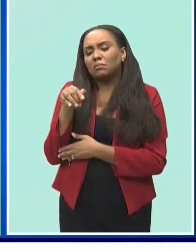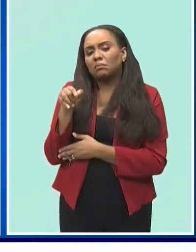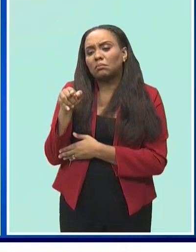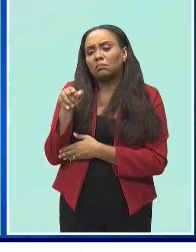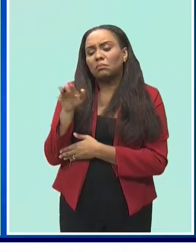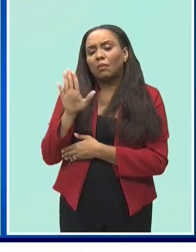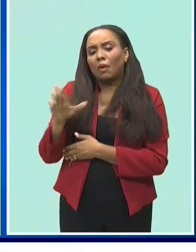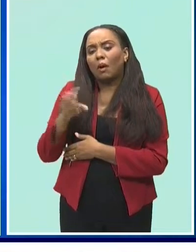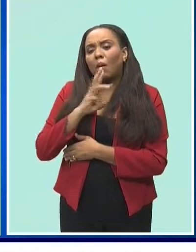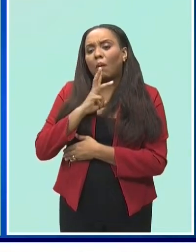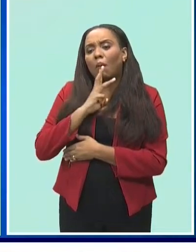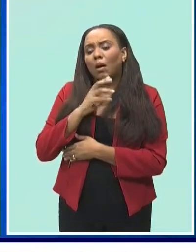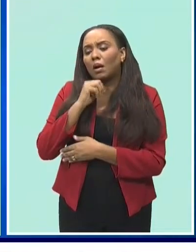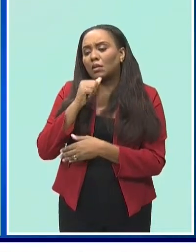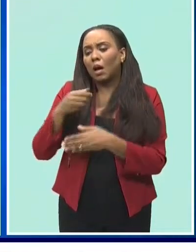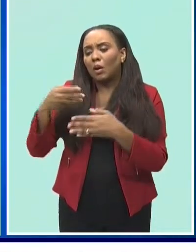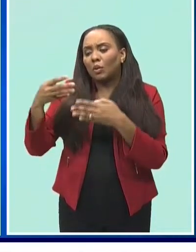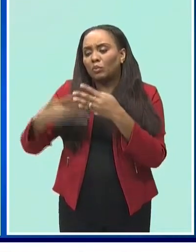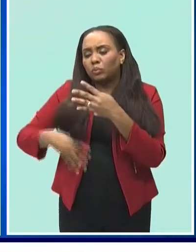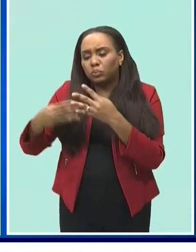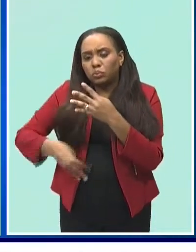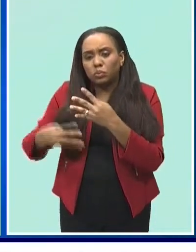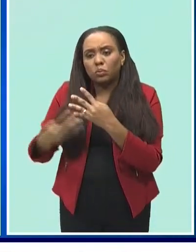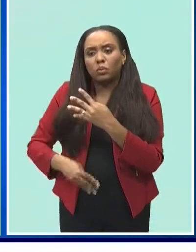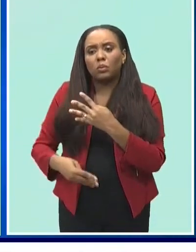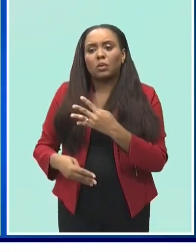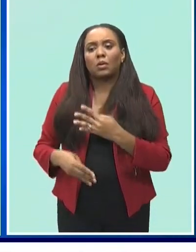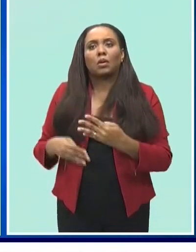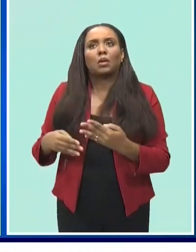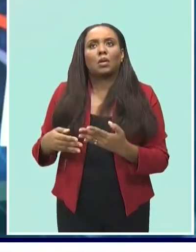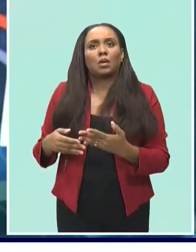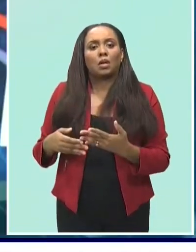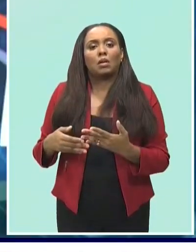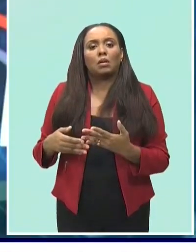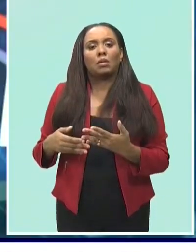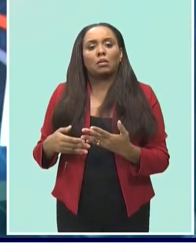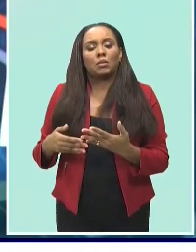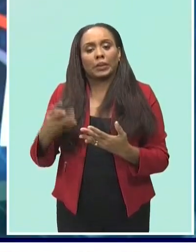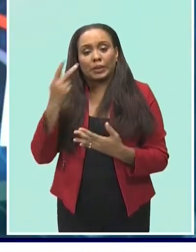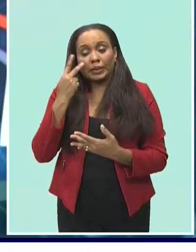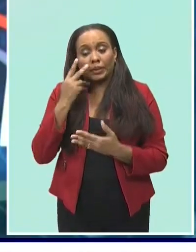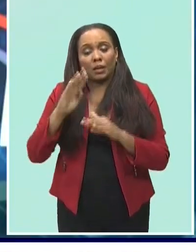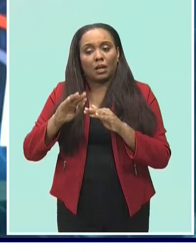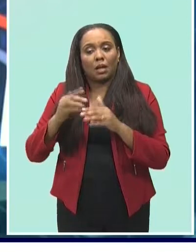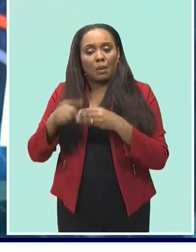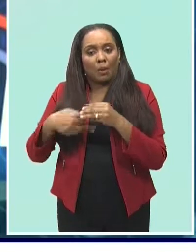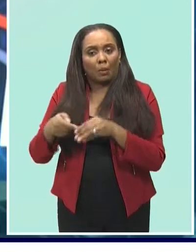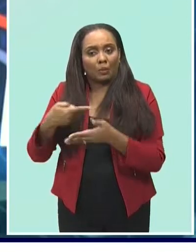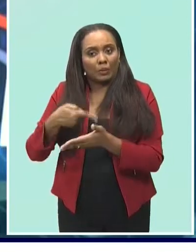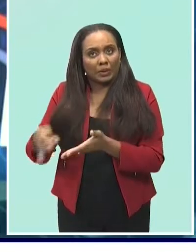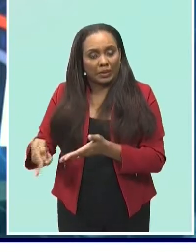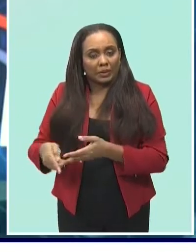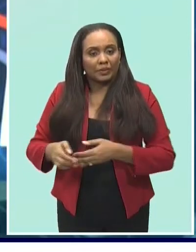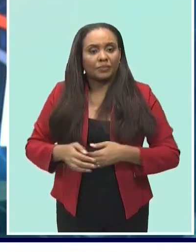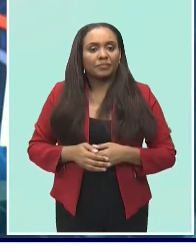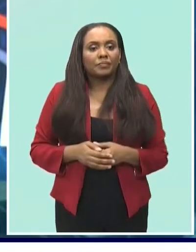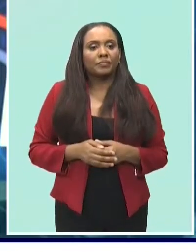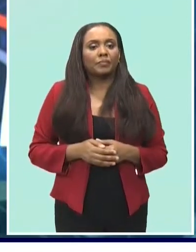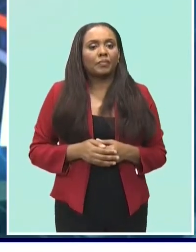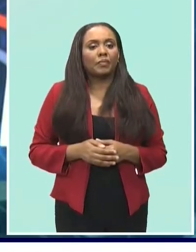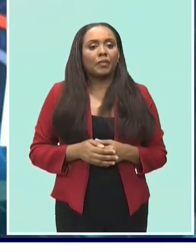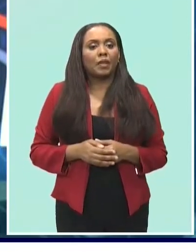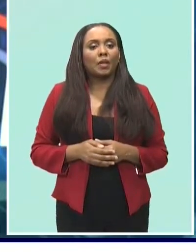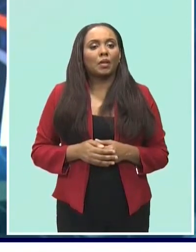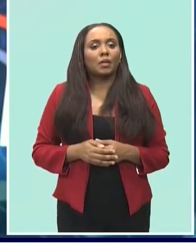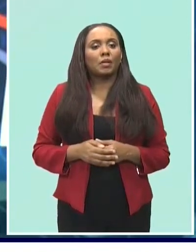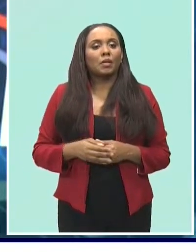by a shortfall in their service delivery any compensation. Dr. Adali Akechi says the FDC continues to monitor